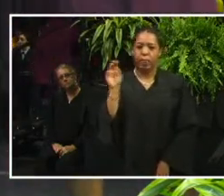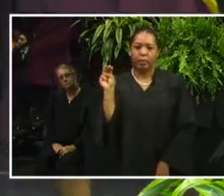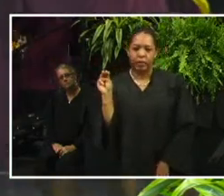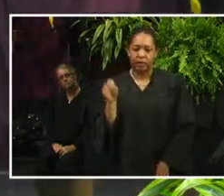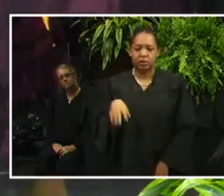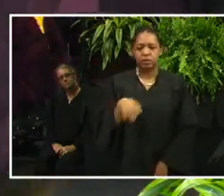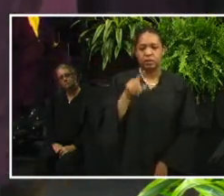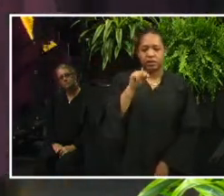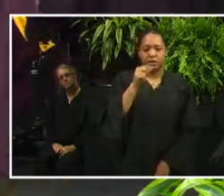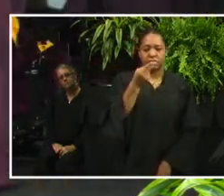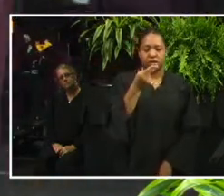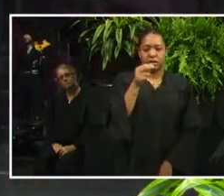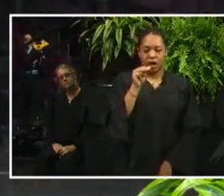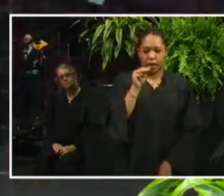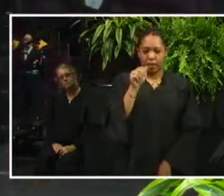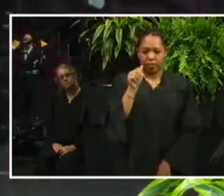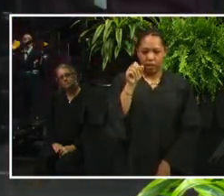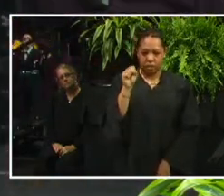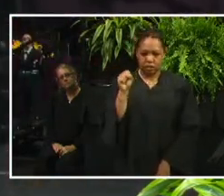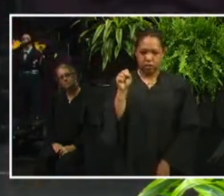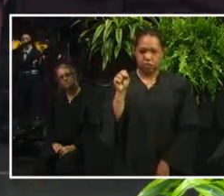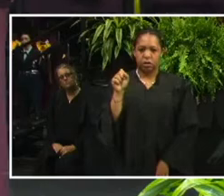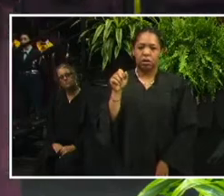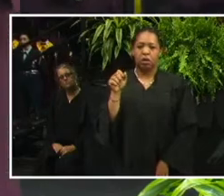Thomas Strickland Lucree.